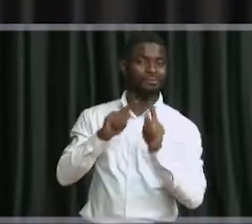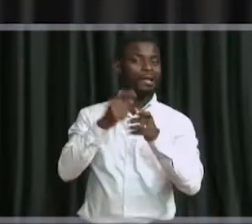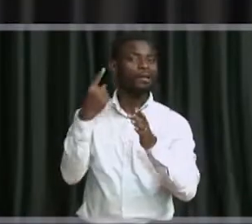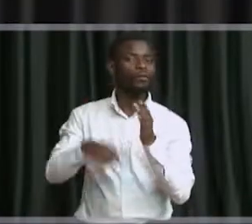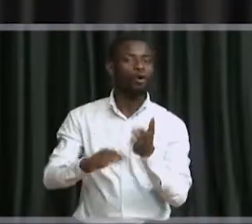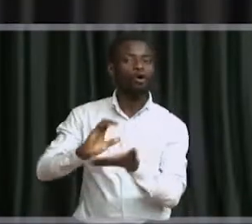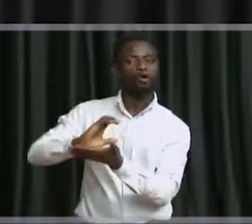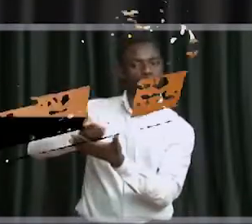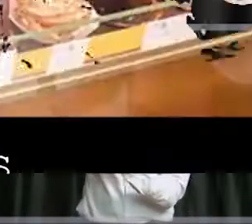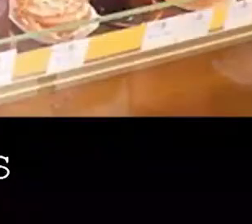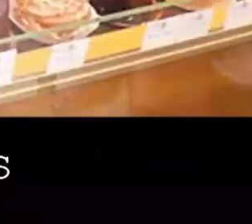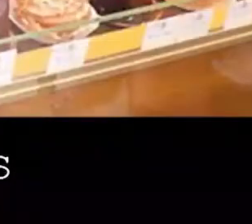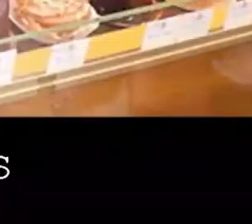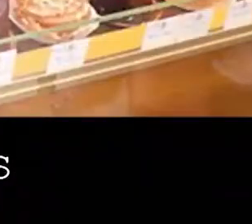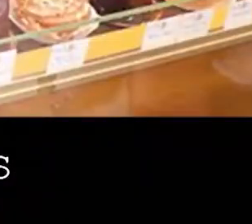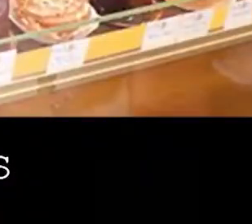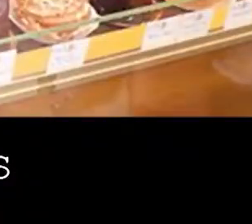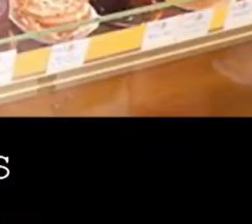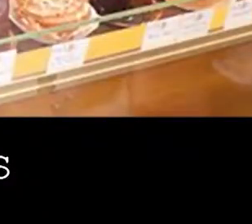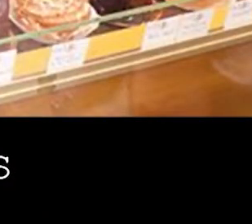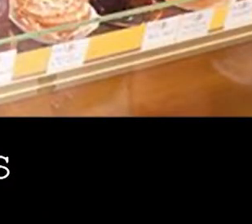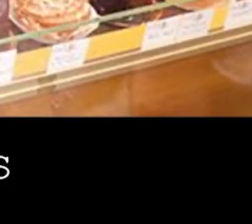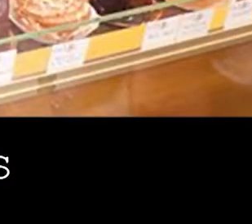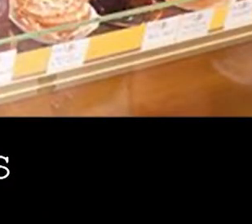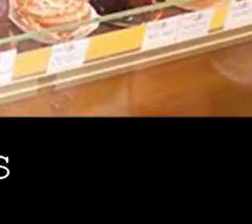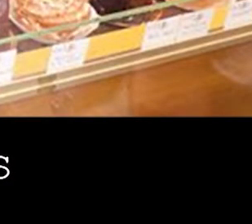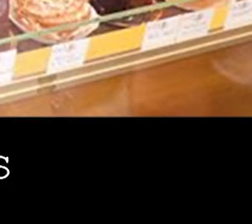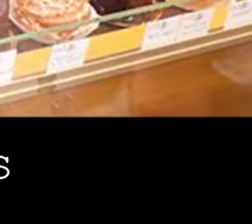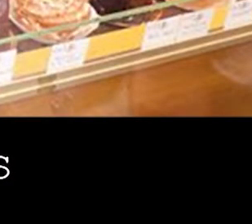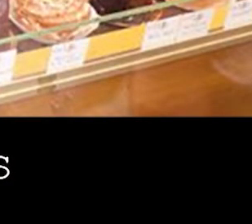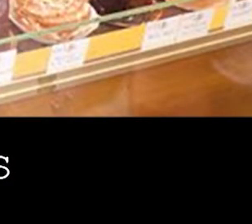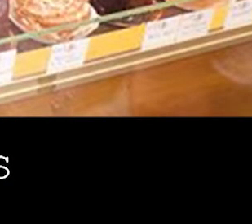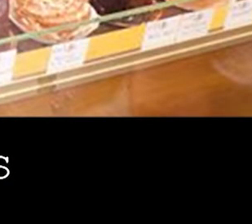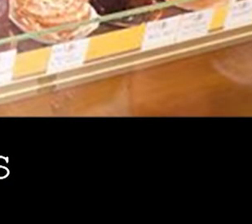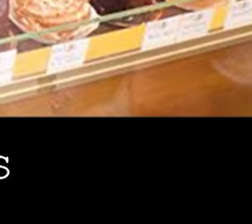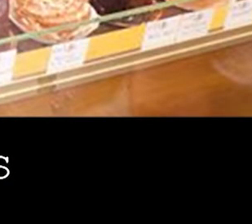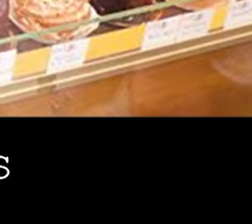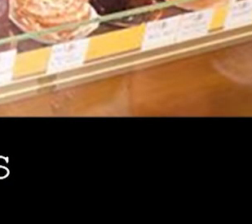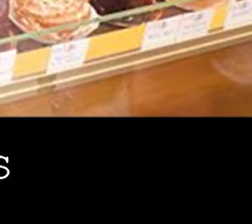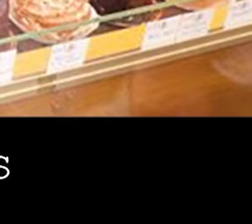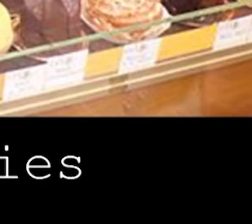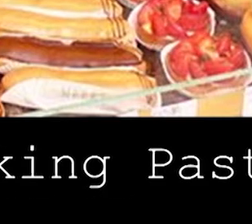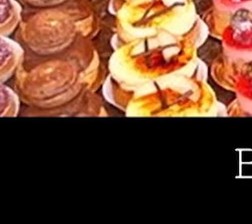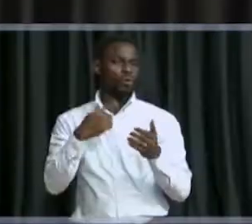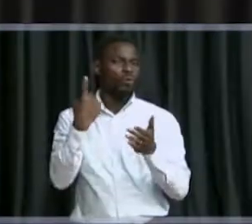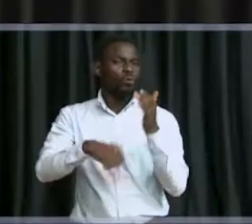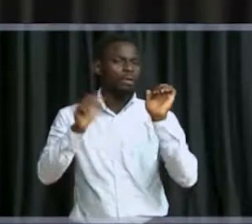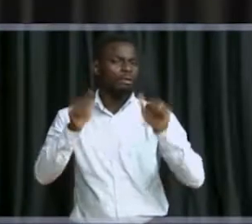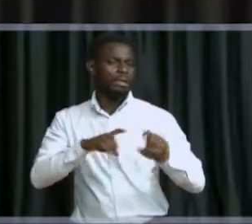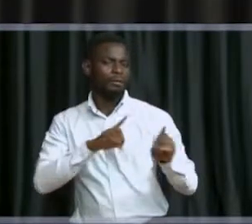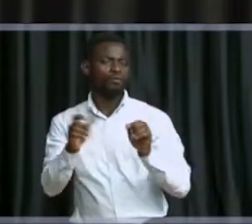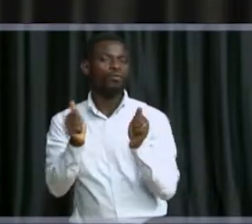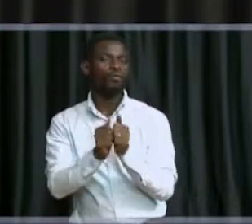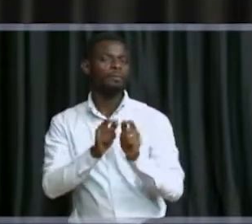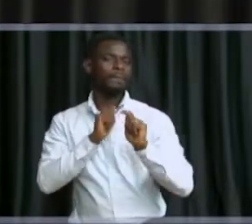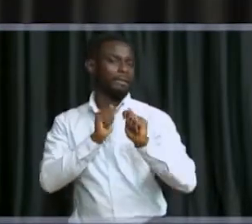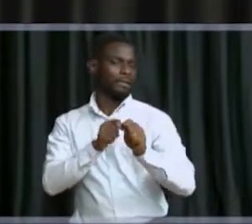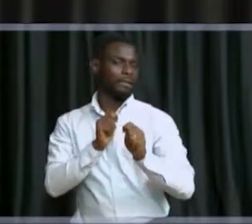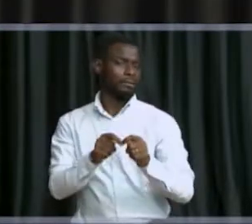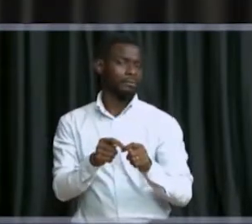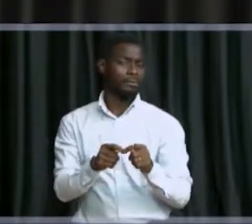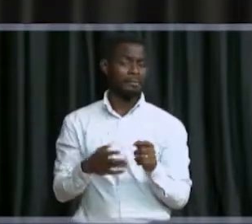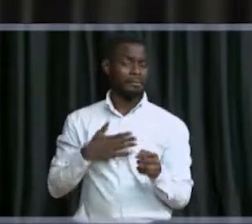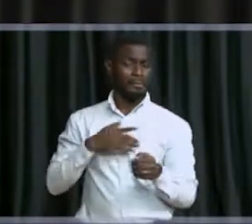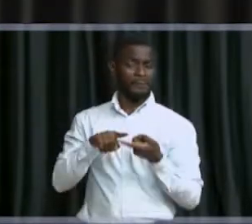ene ye diane noa ene bekin simbisa atosumi yunu ediyan eme twindi madumachedia na ye ebiana madumfondoube kan see